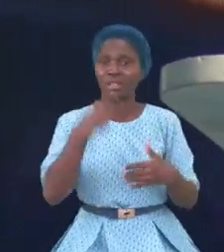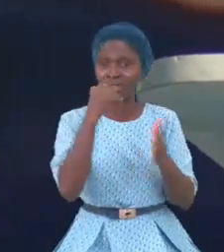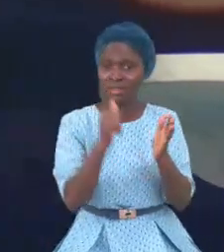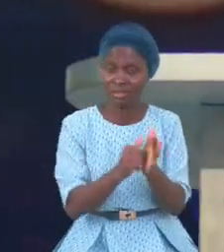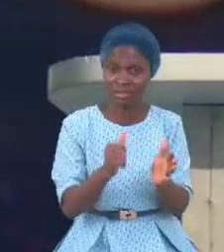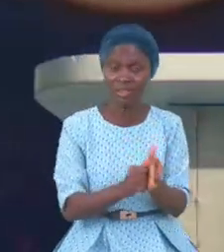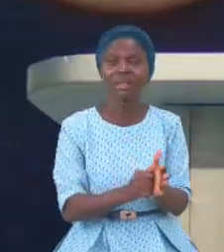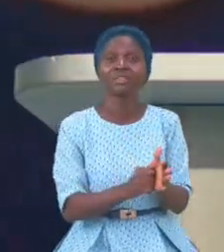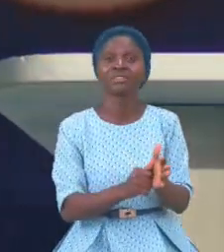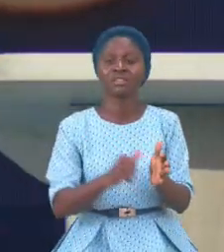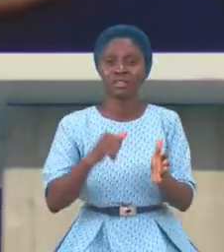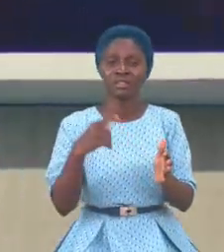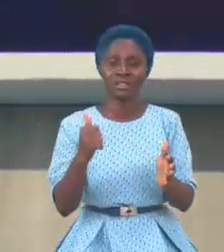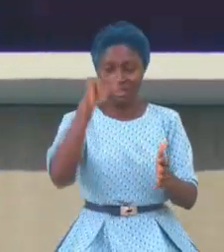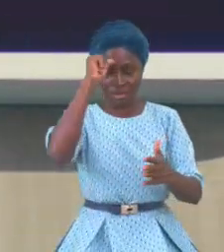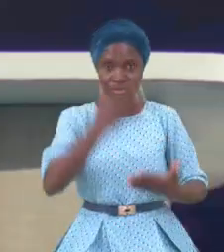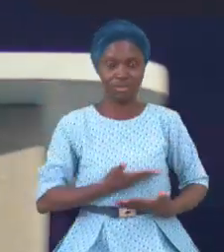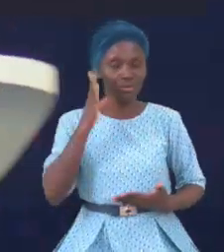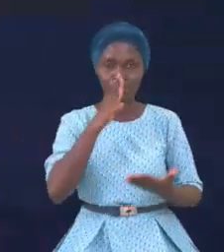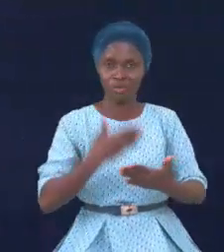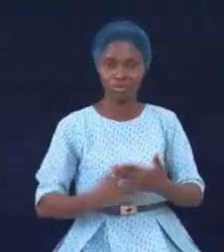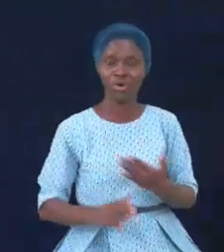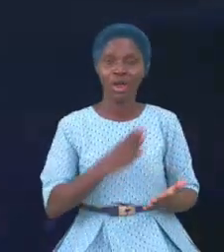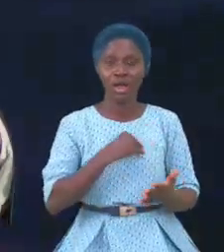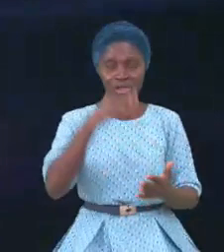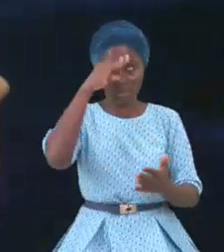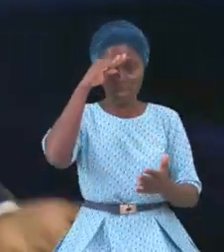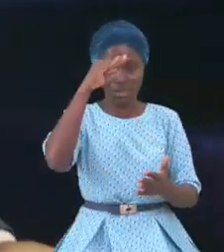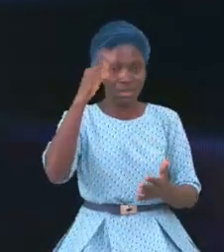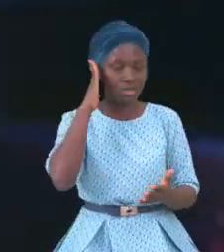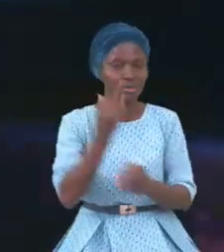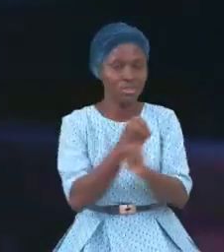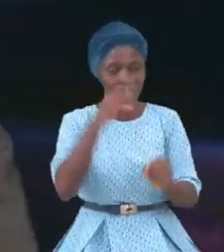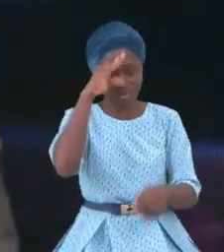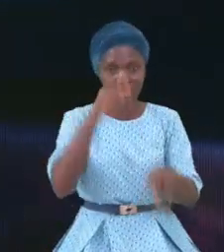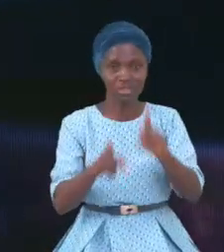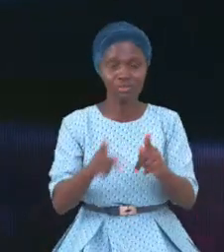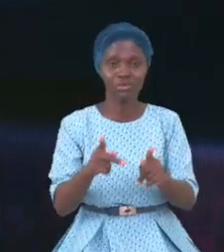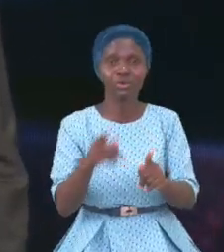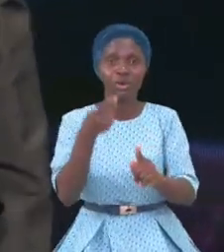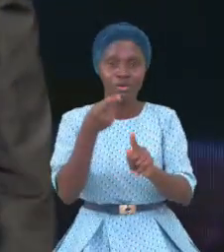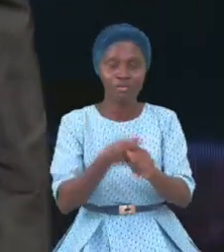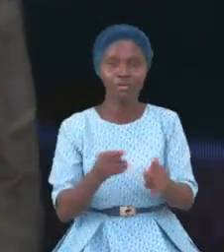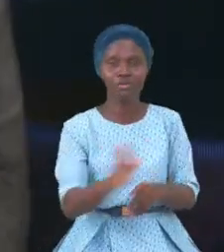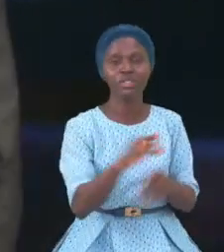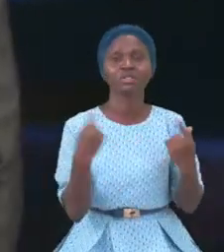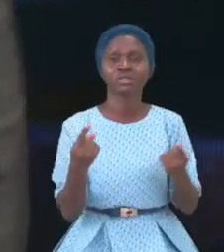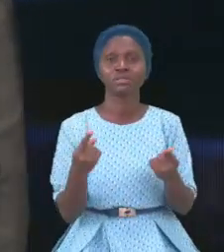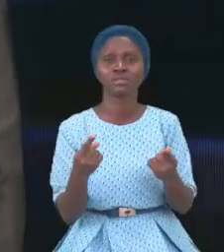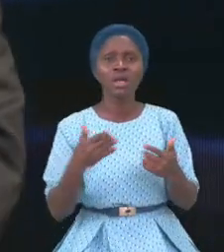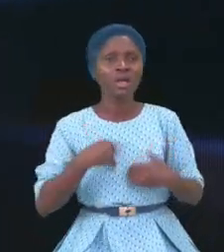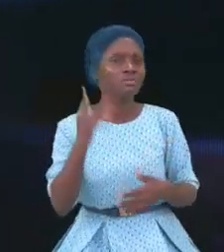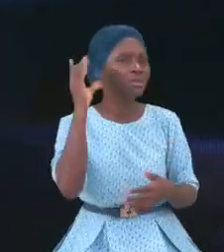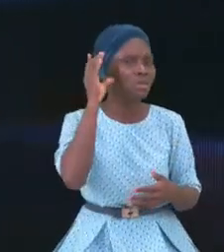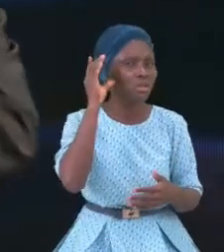their sins. And that's not what I mean. I mean, have you heard? I said, yes, I've heard. What have you heard? Ye shall know